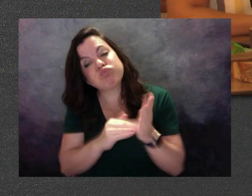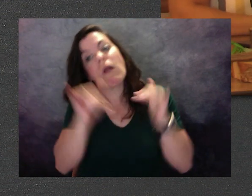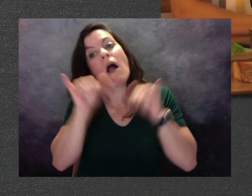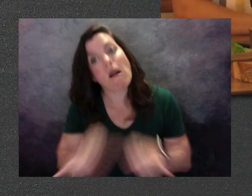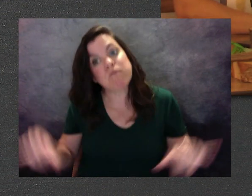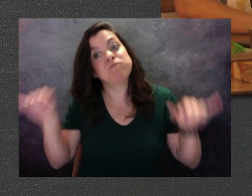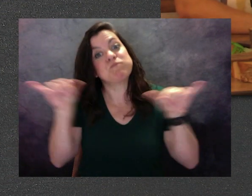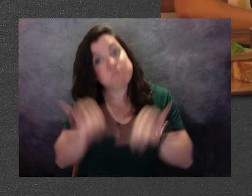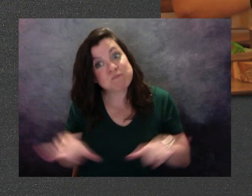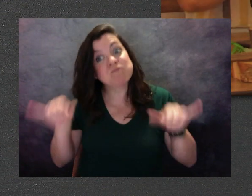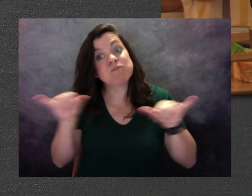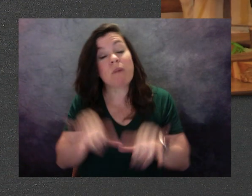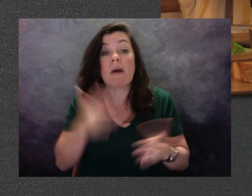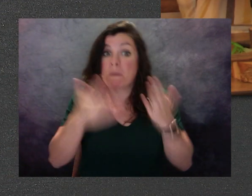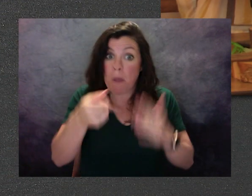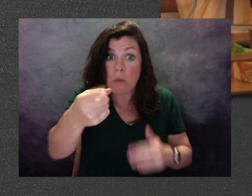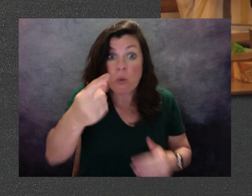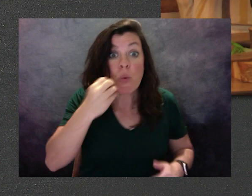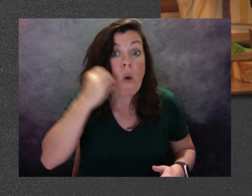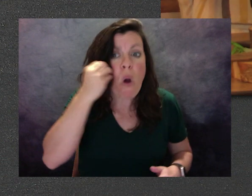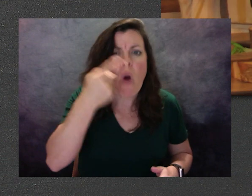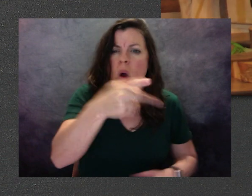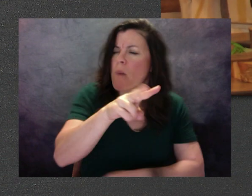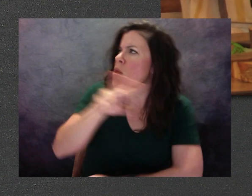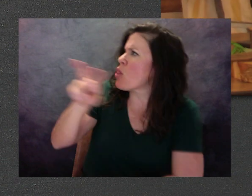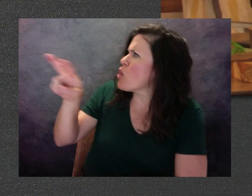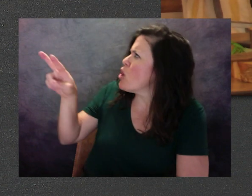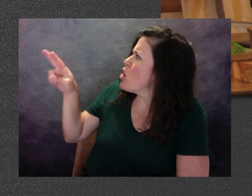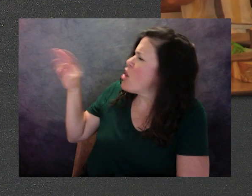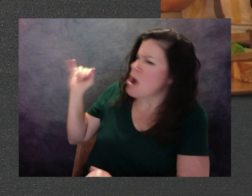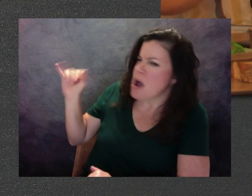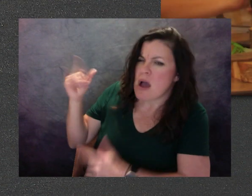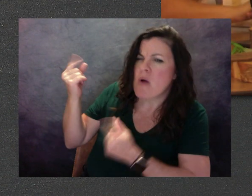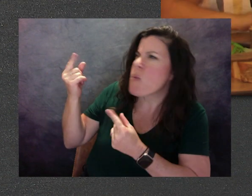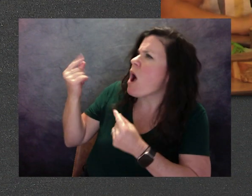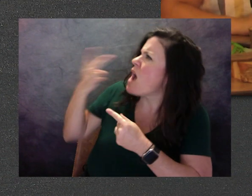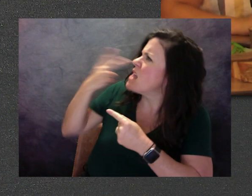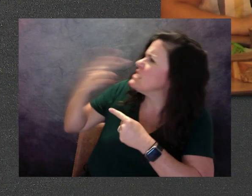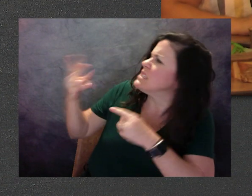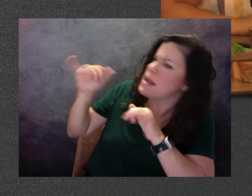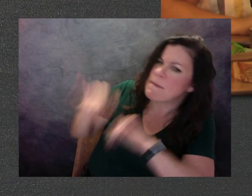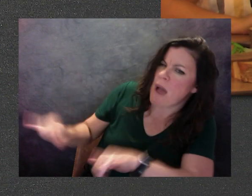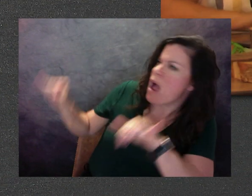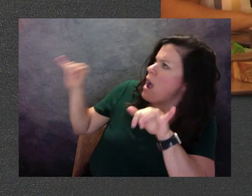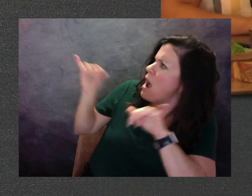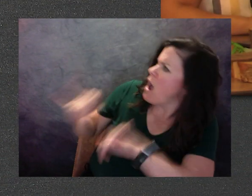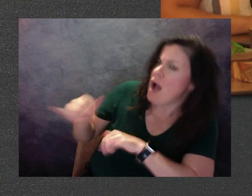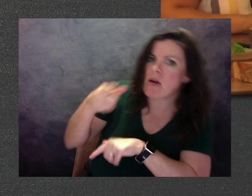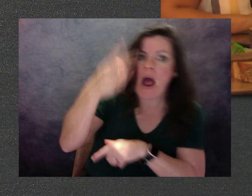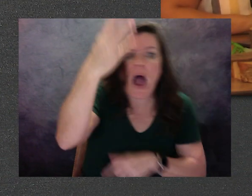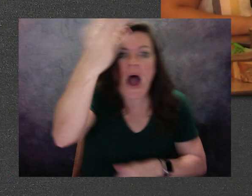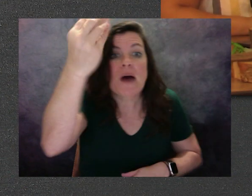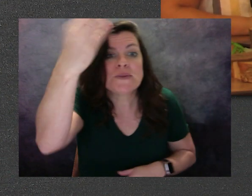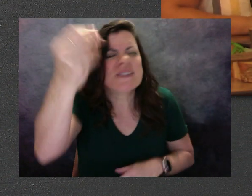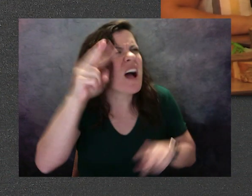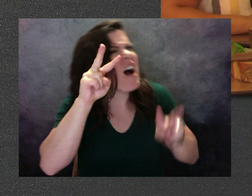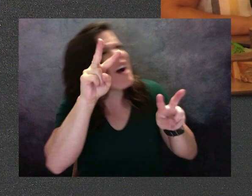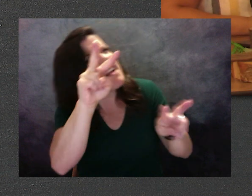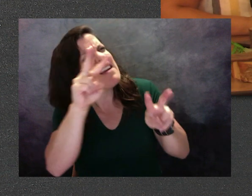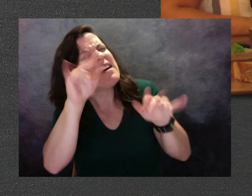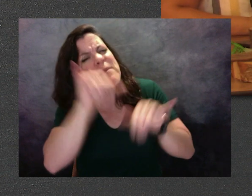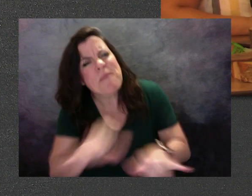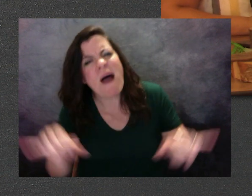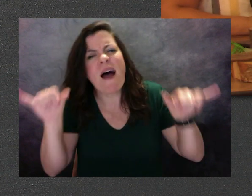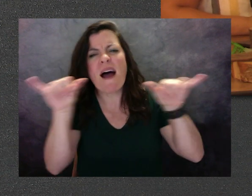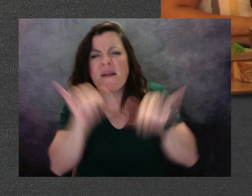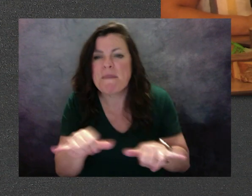this and see if you can see any patterns around you. I bet you'll find some. I have an awesome